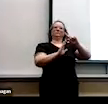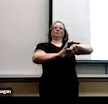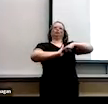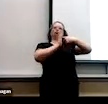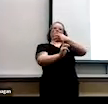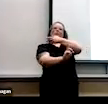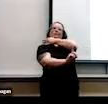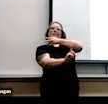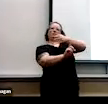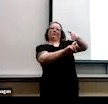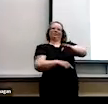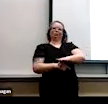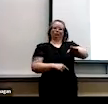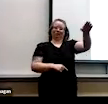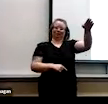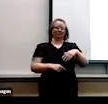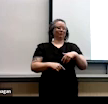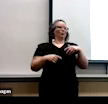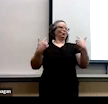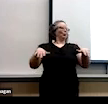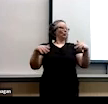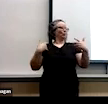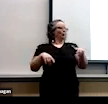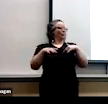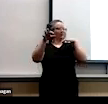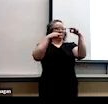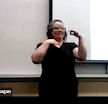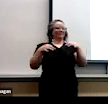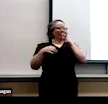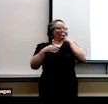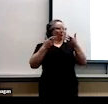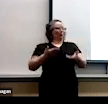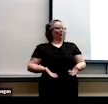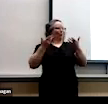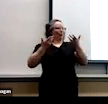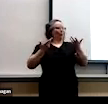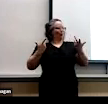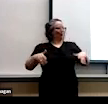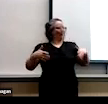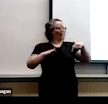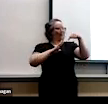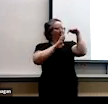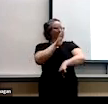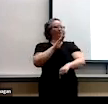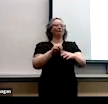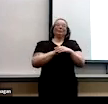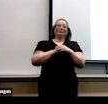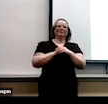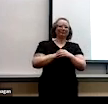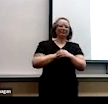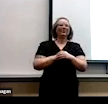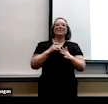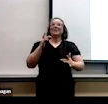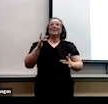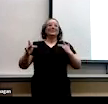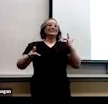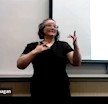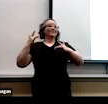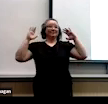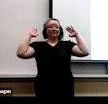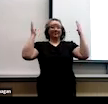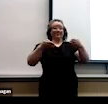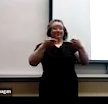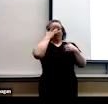that was such a thorough introduction. Thank you very much. I'm really excited to chat with you guys about transitioning to adulthood